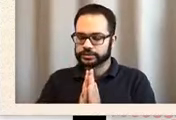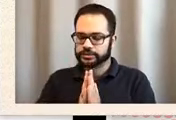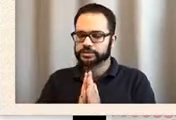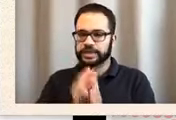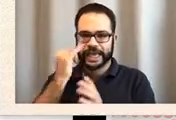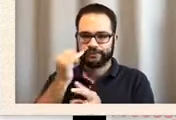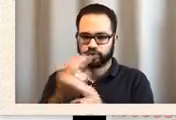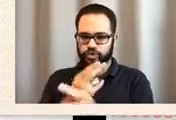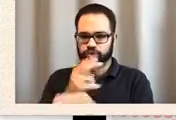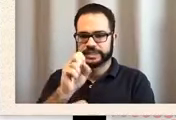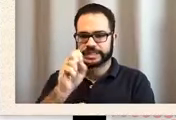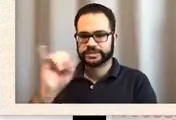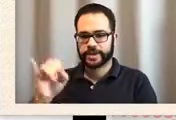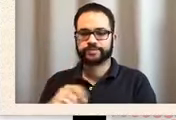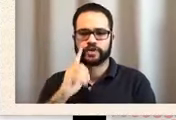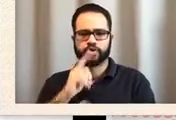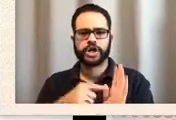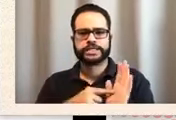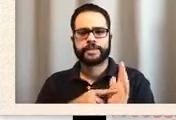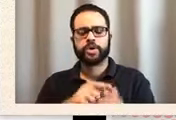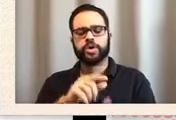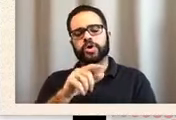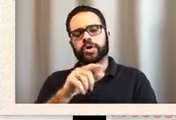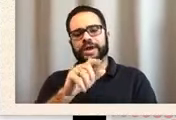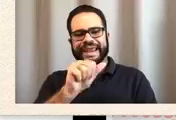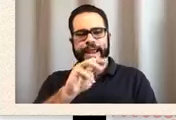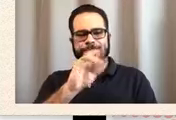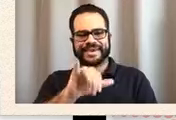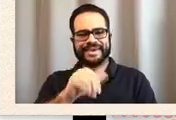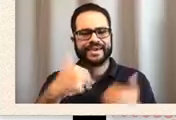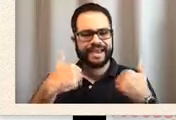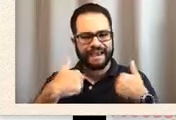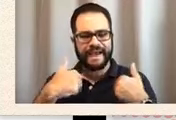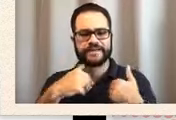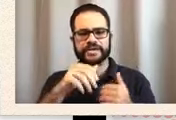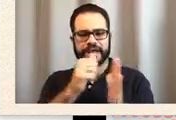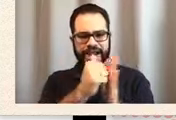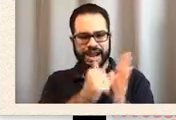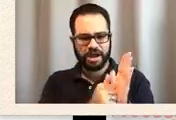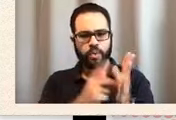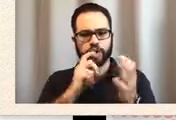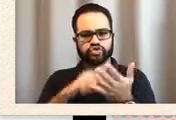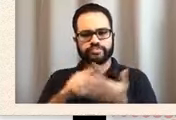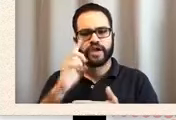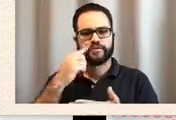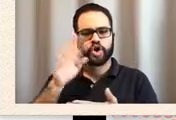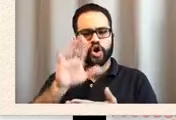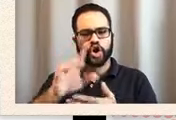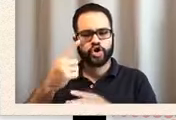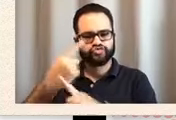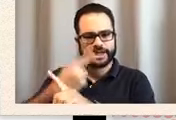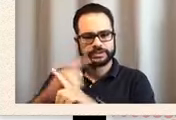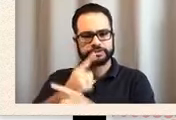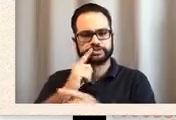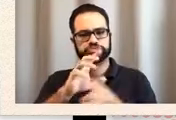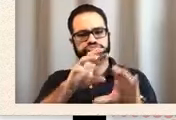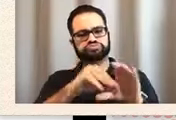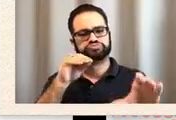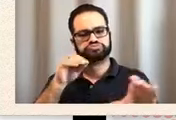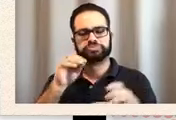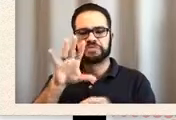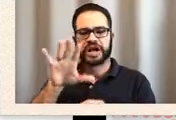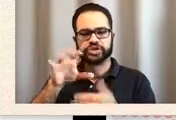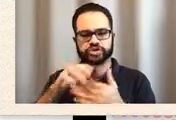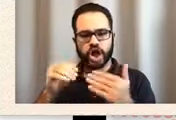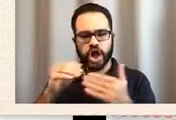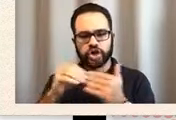this is Amy, for example. Let's say she has an ABLE account, wants to pay for her rent. She takes $500 out of her ABLE account in May